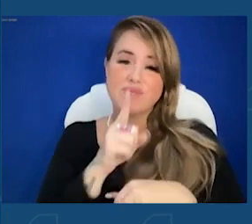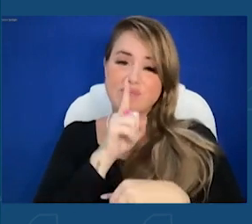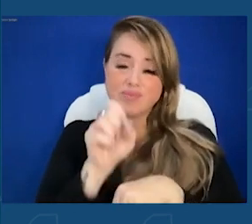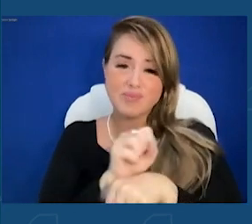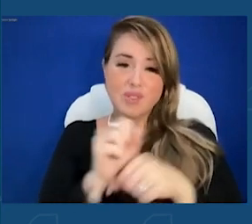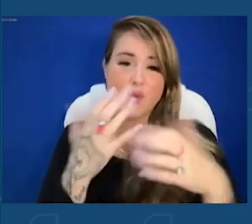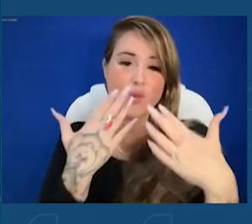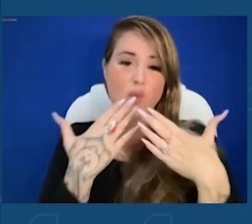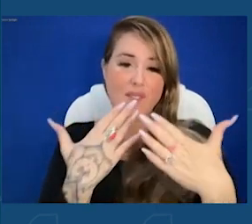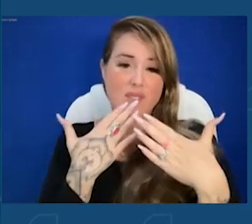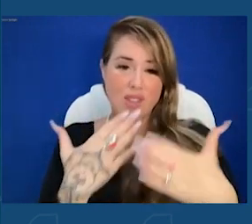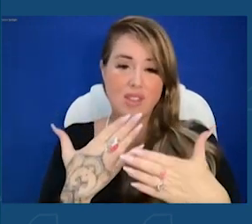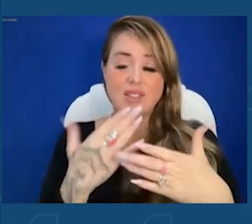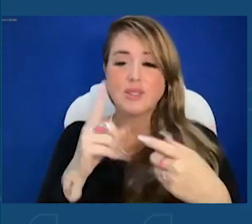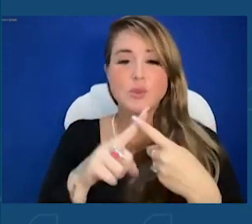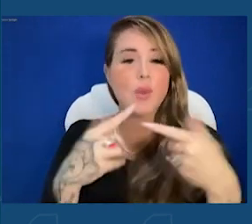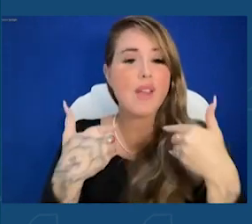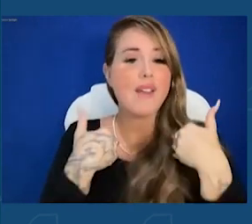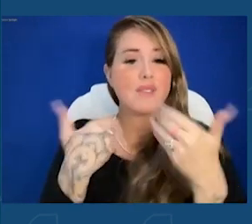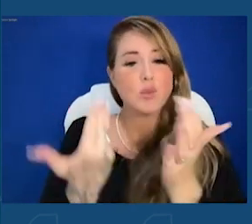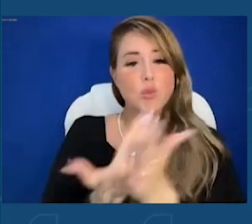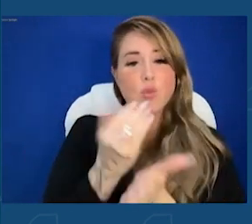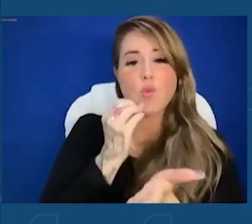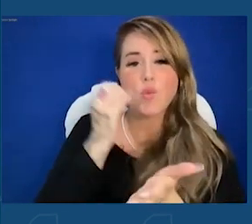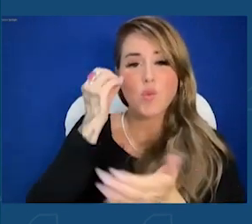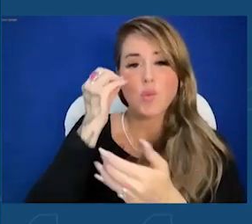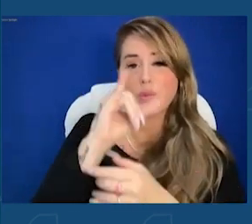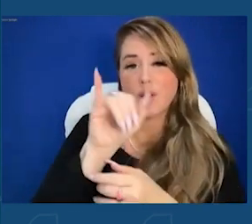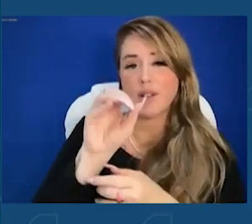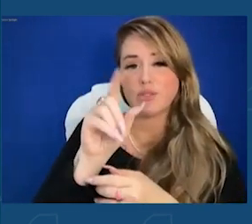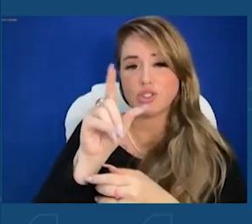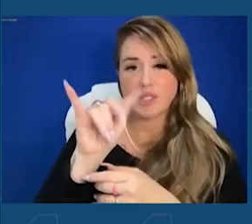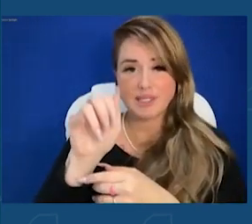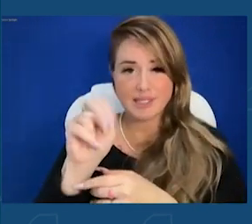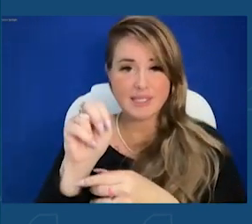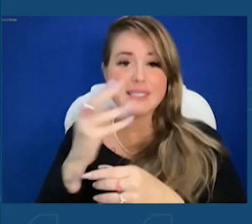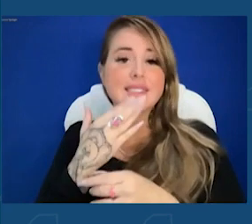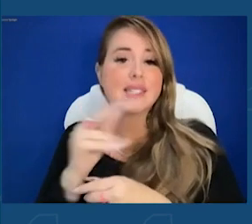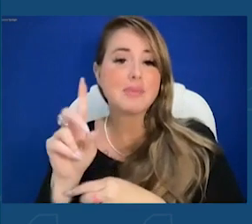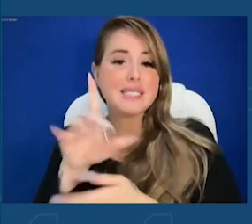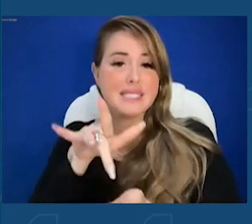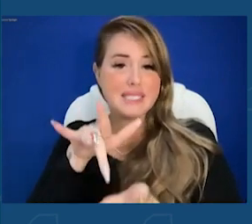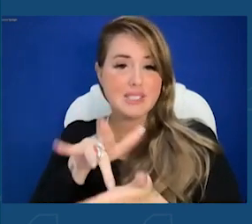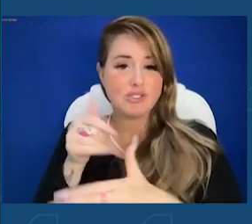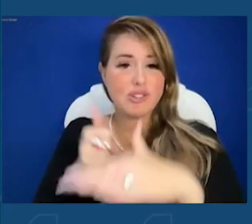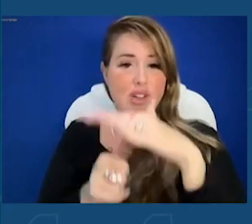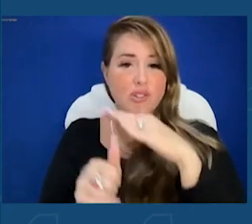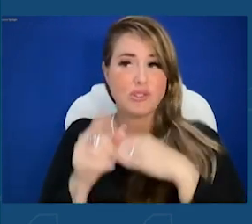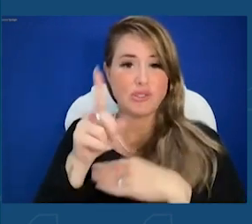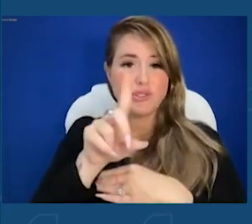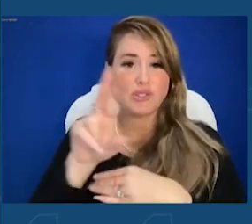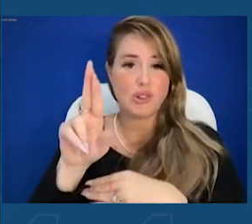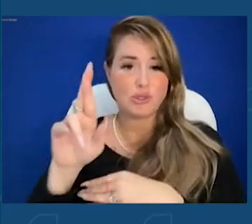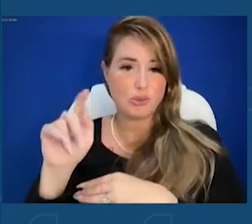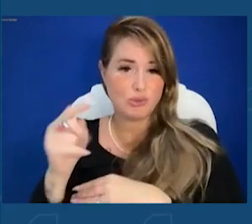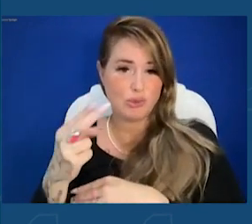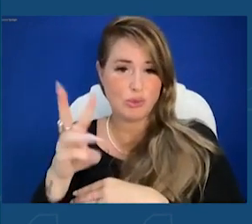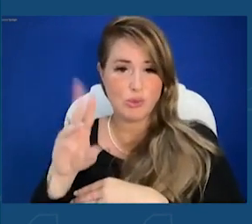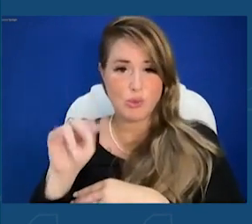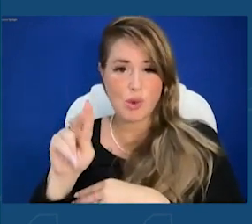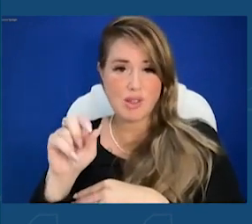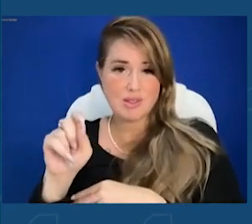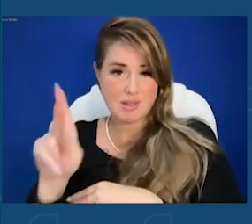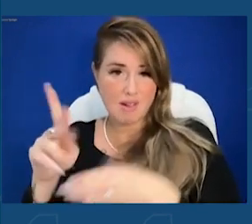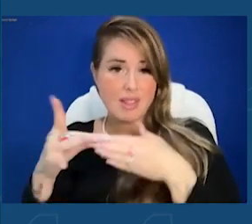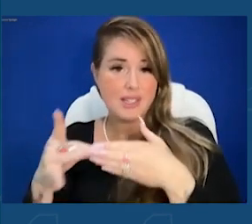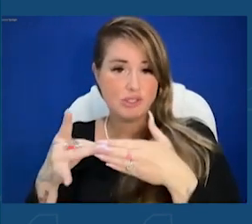grateful to have the new home of the Joslin Diabetes Center under the leadership of Dr. Ruth Weinstock at the Nappi